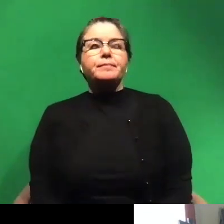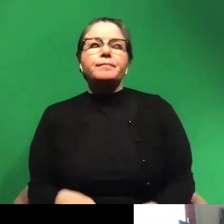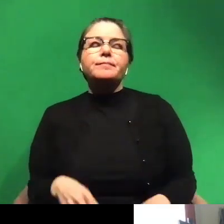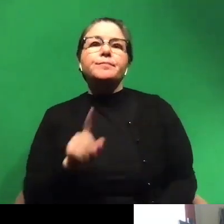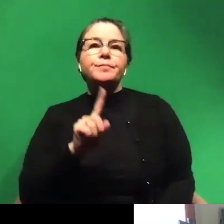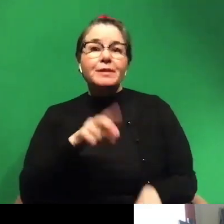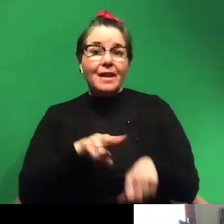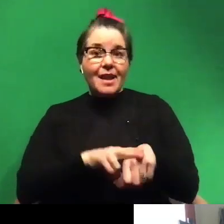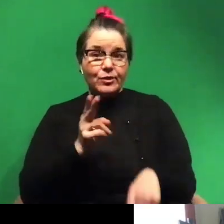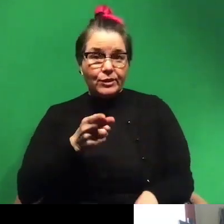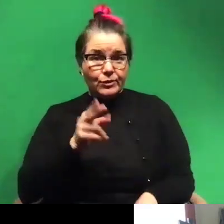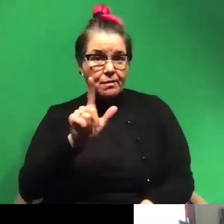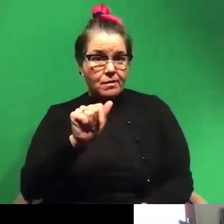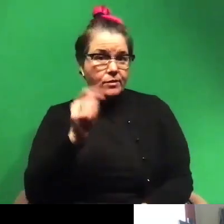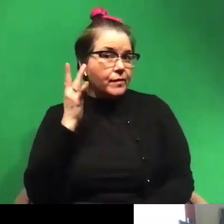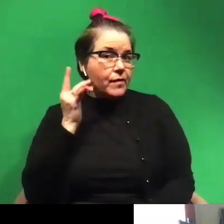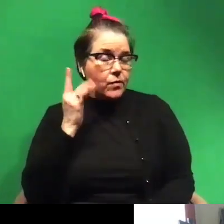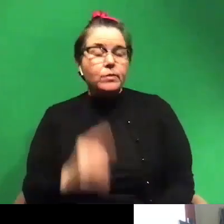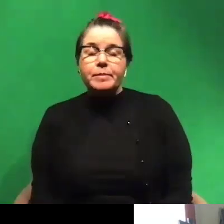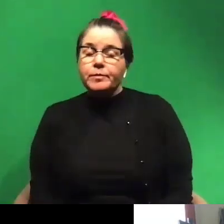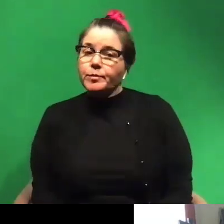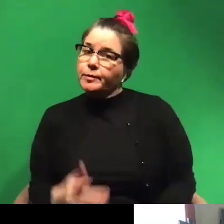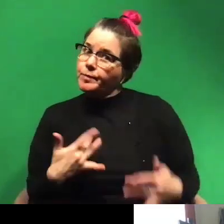Angeles. So that's going to be super cool. We're going to be talking about